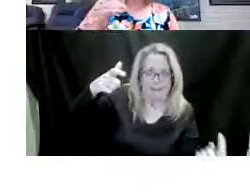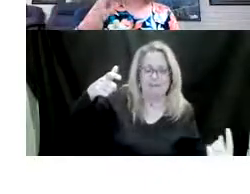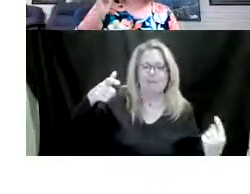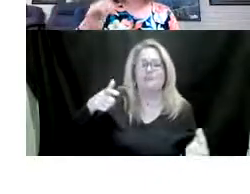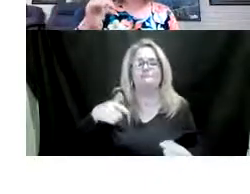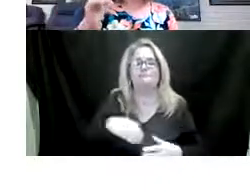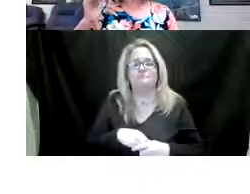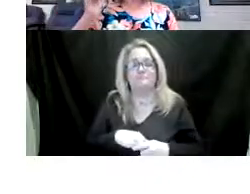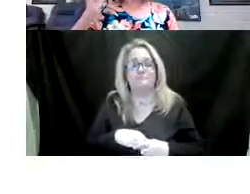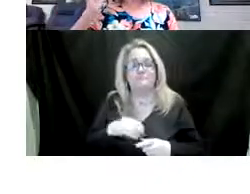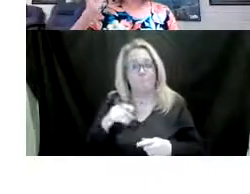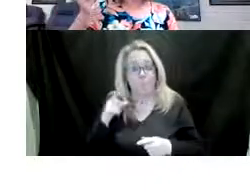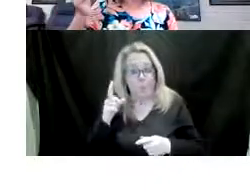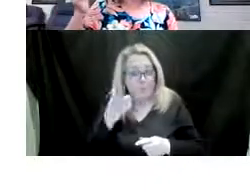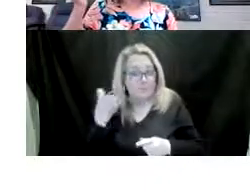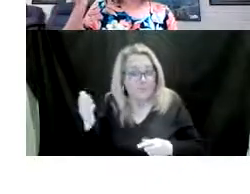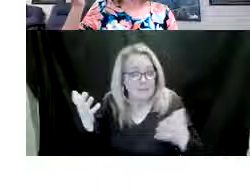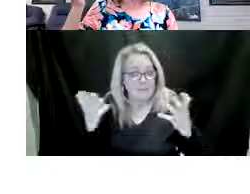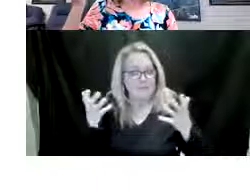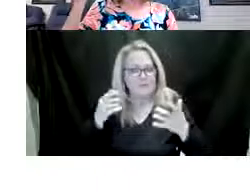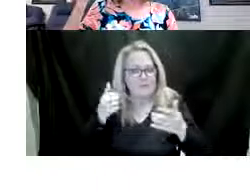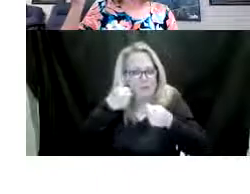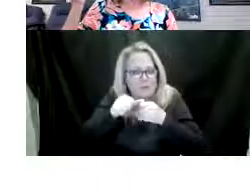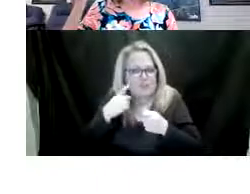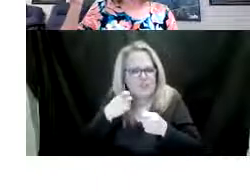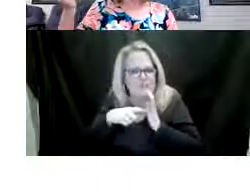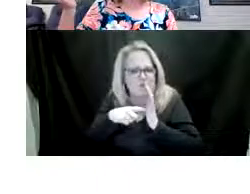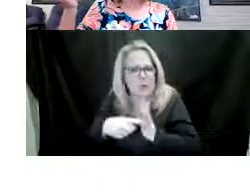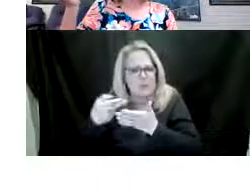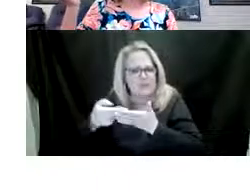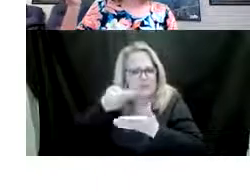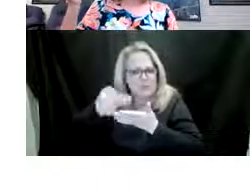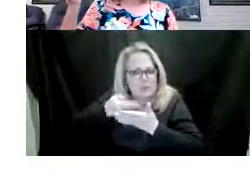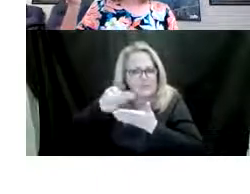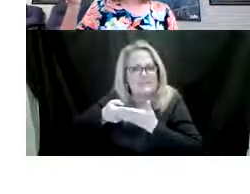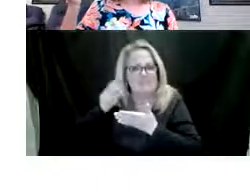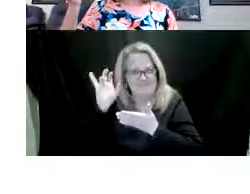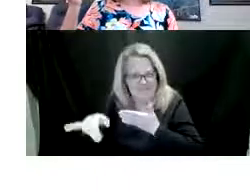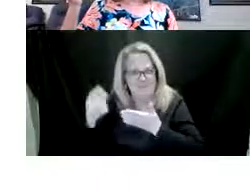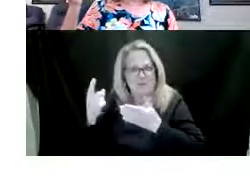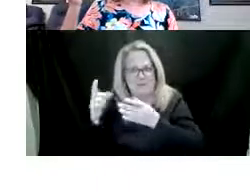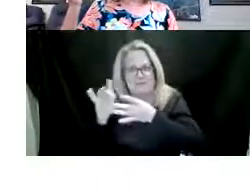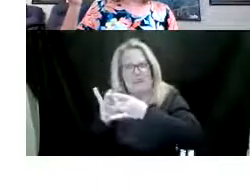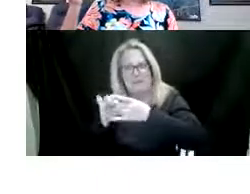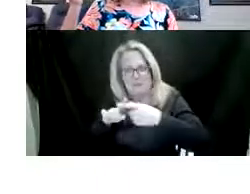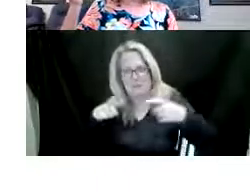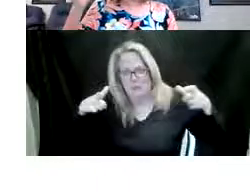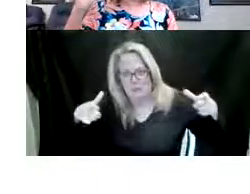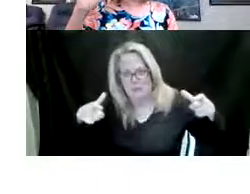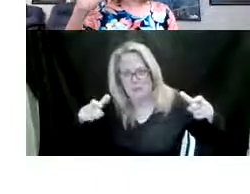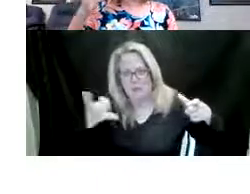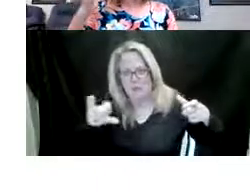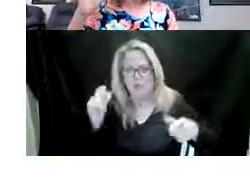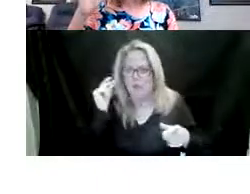strings. One of which were those spoons that I just showed you about, that string of spoons. And immediately I could tell that